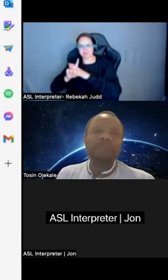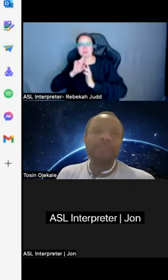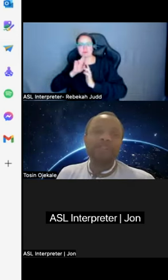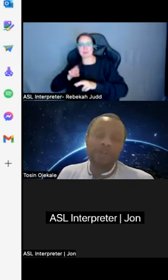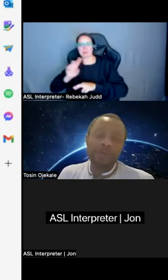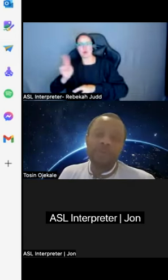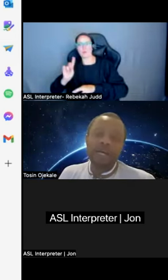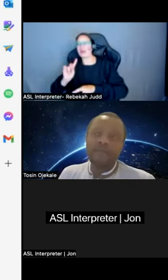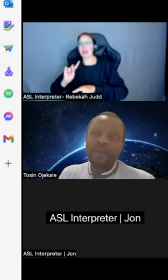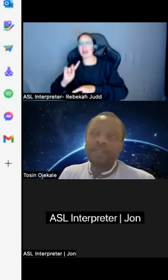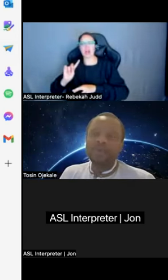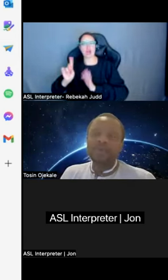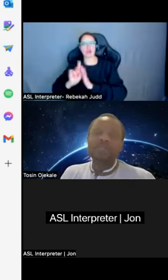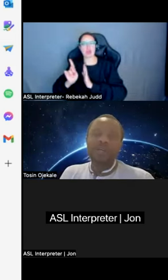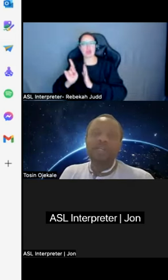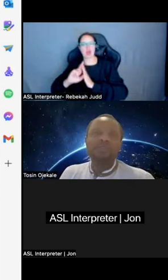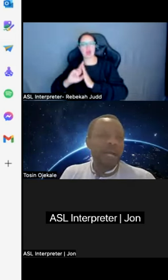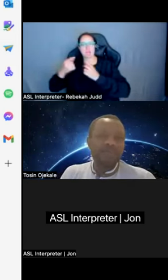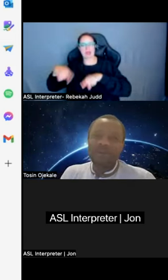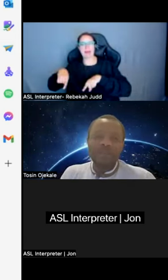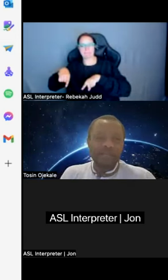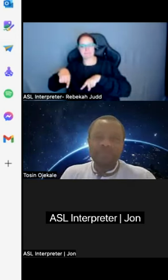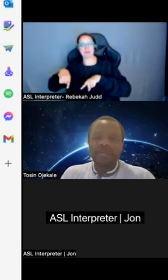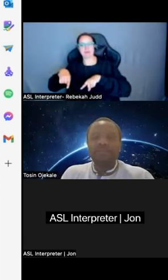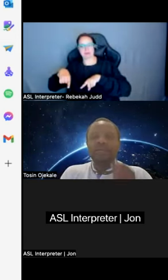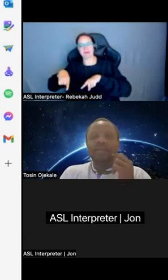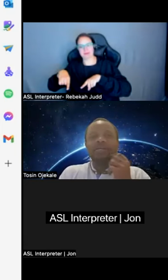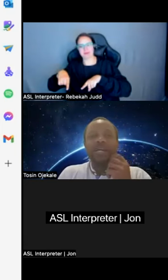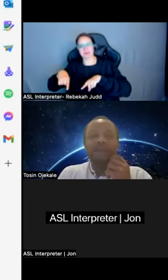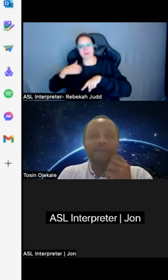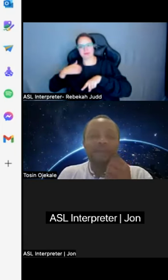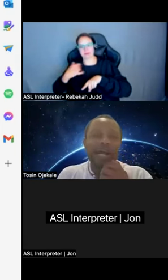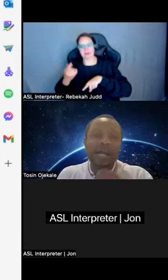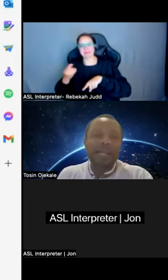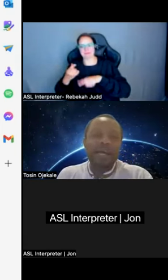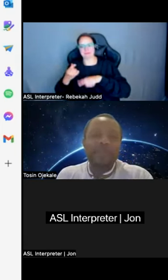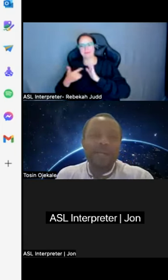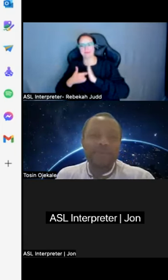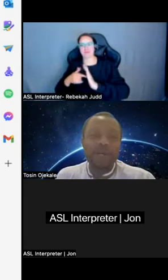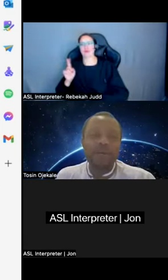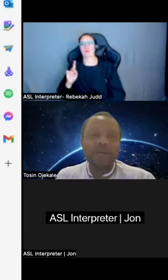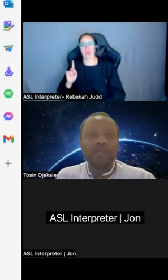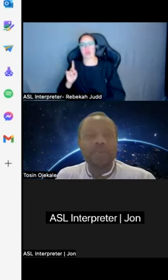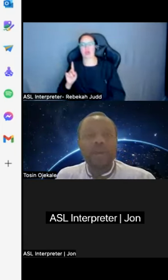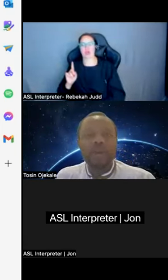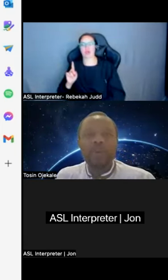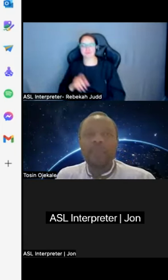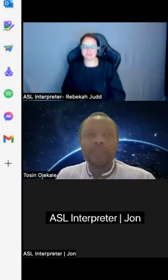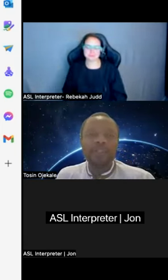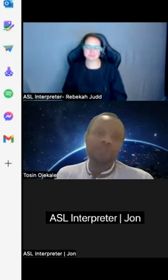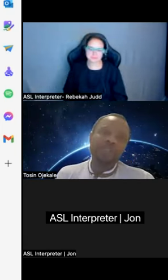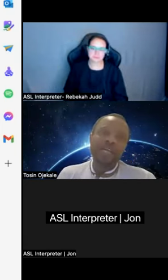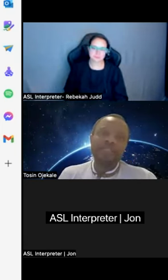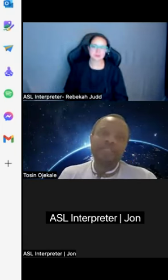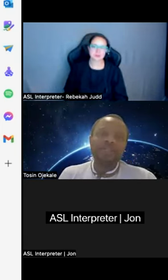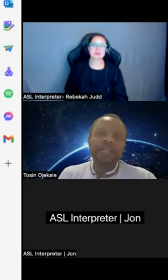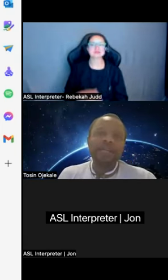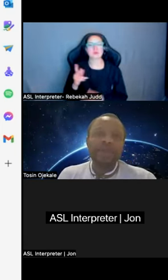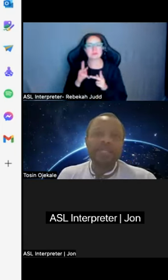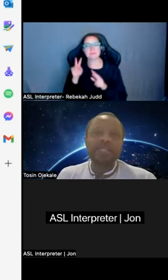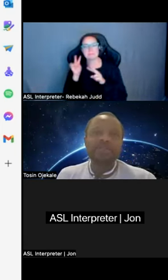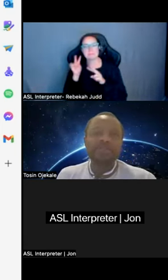the monitoring room that Femi showed us there. We have something similar to that for fire alarm as well. So where people are monitoring that